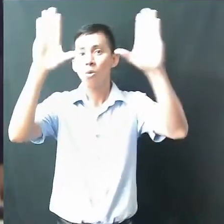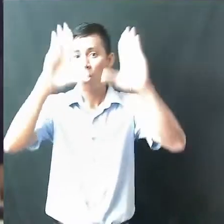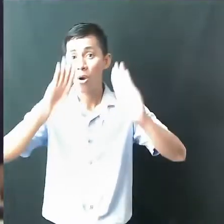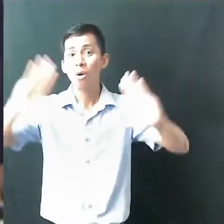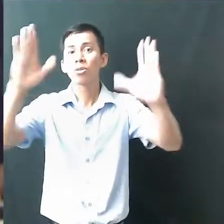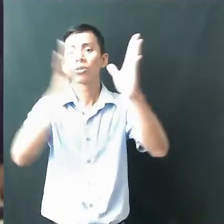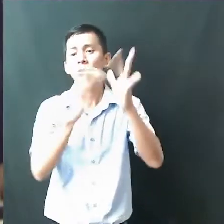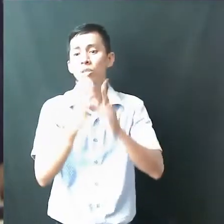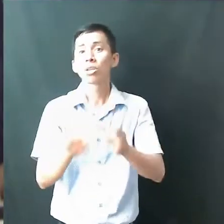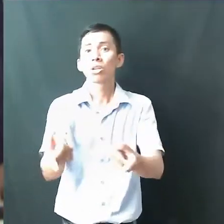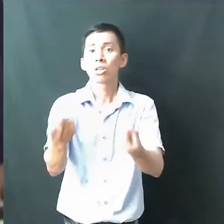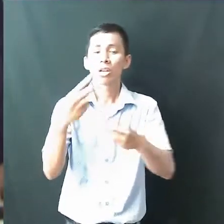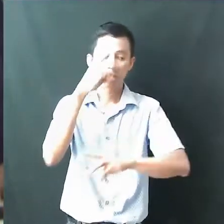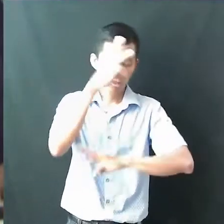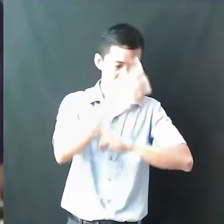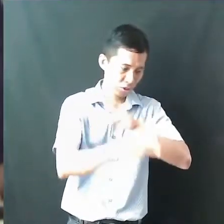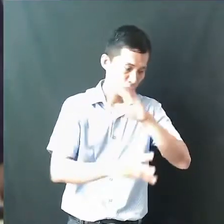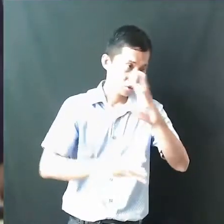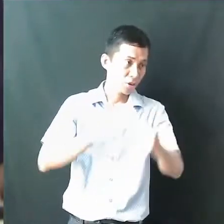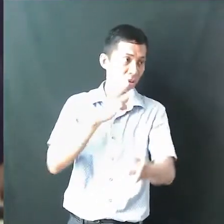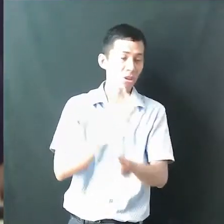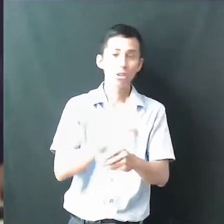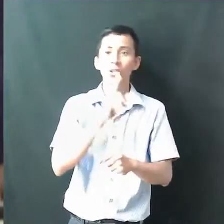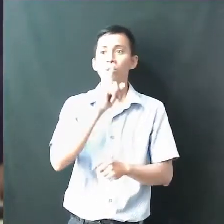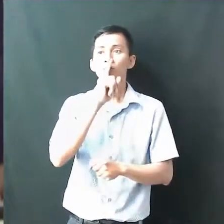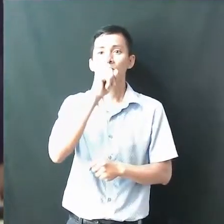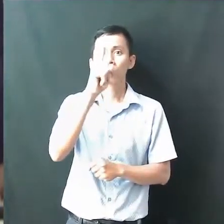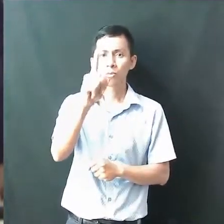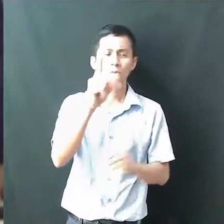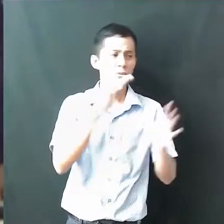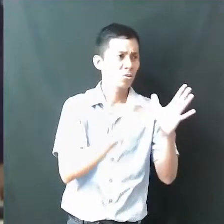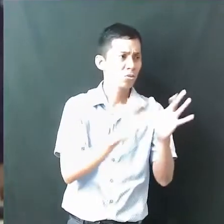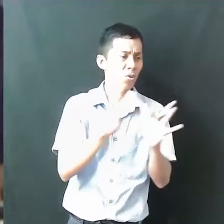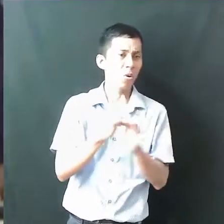came? Isn't it amazing how he